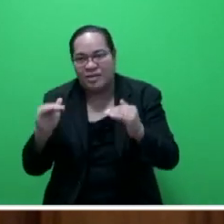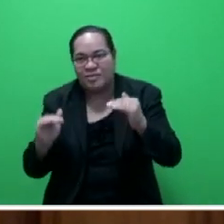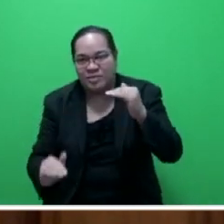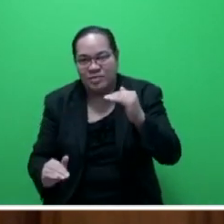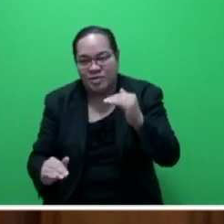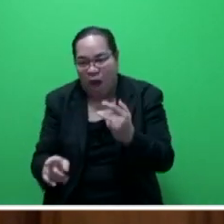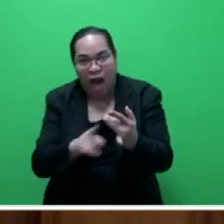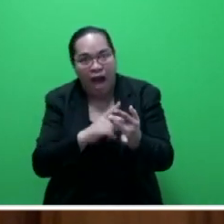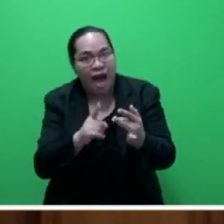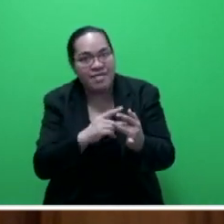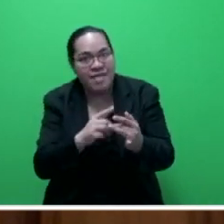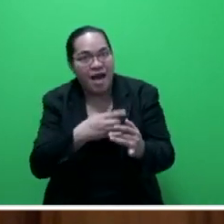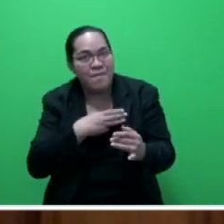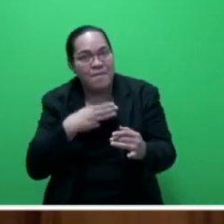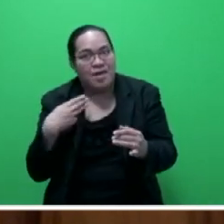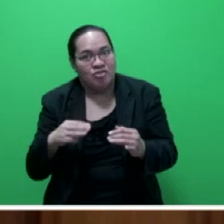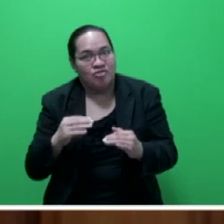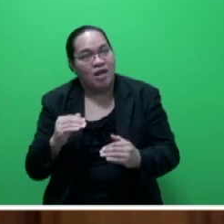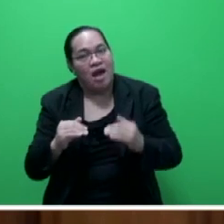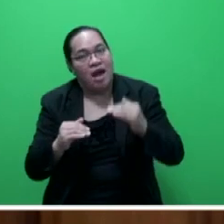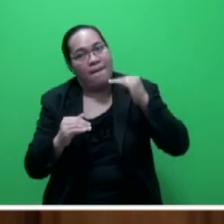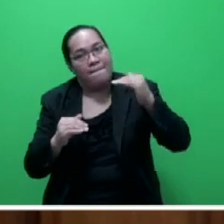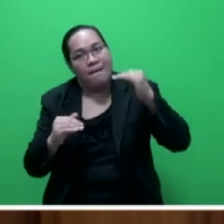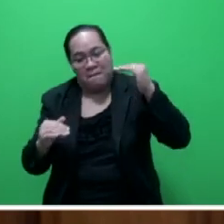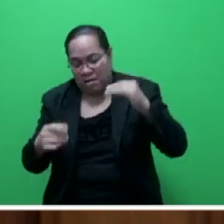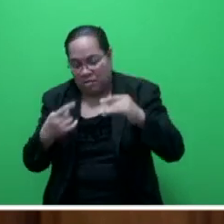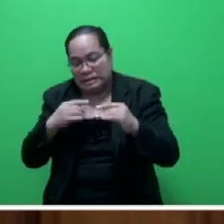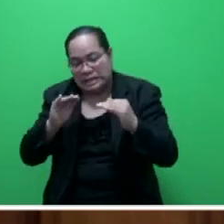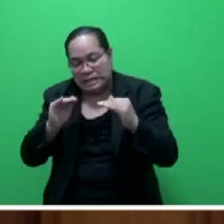to the other sectors.